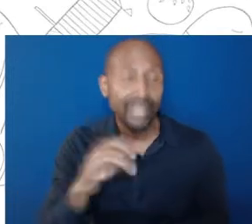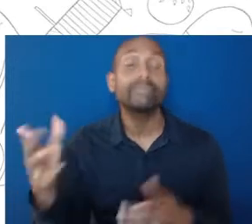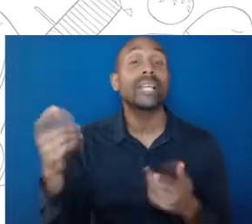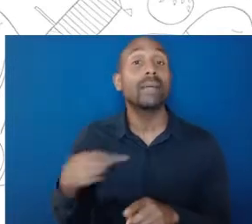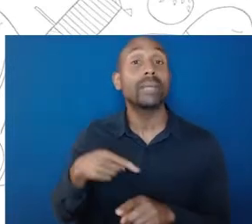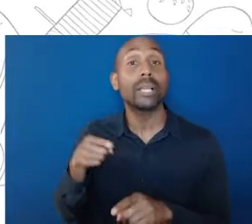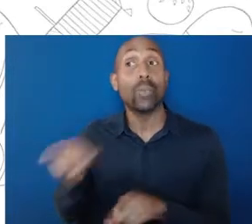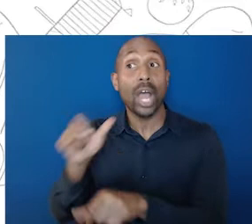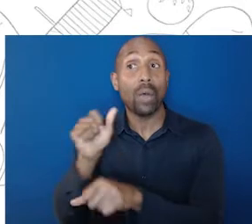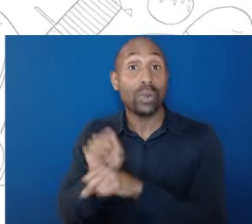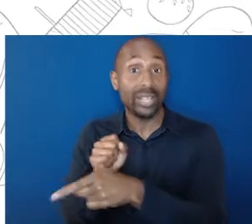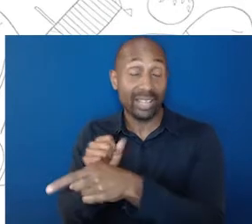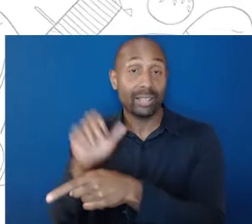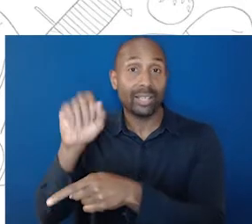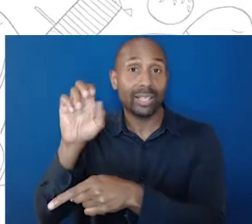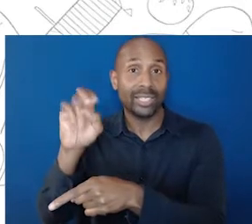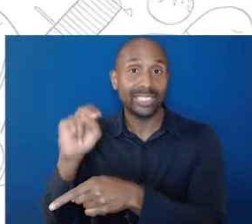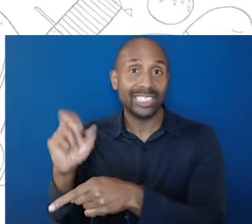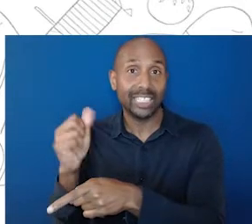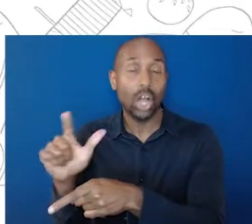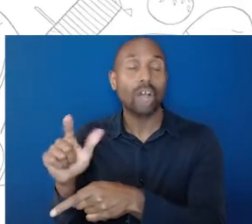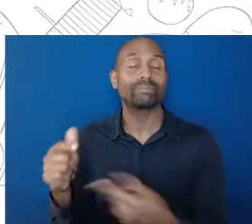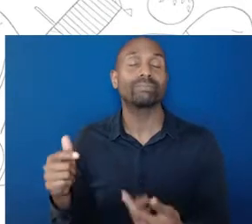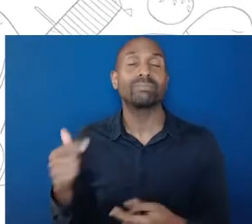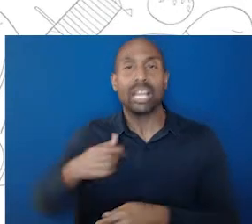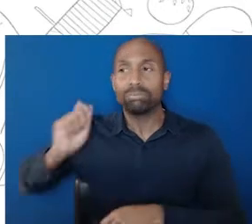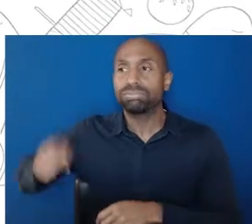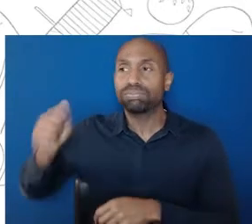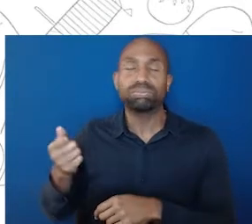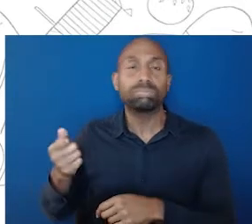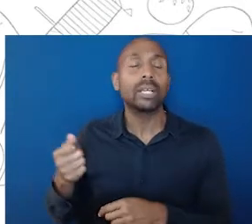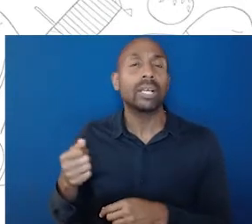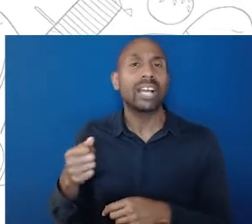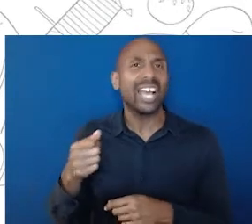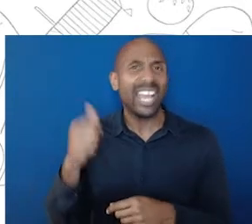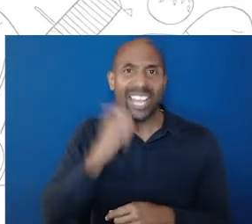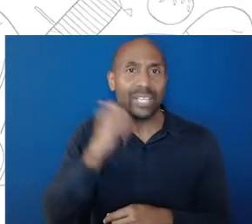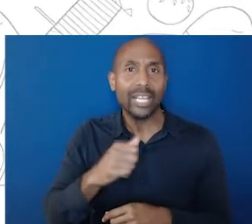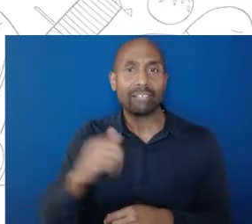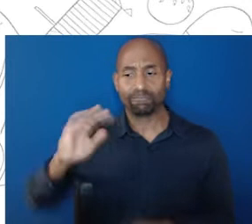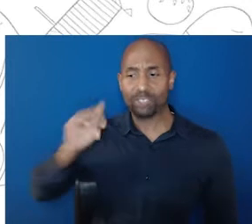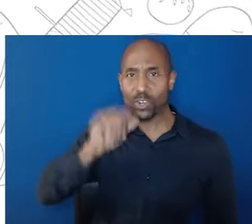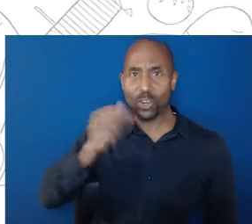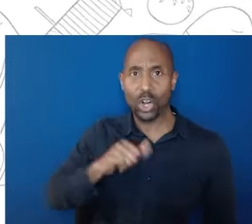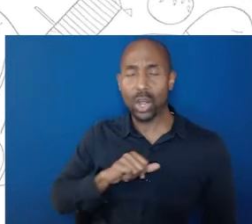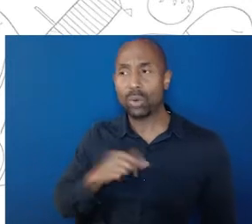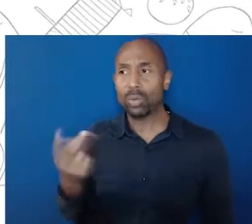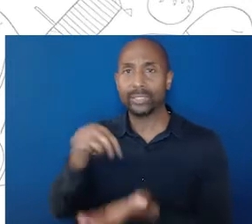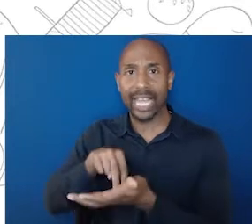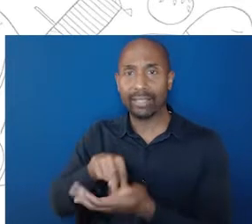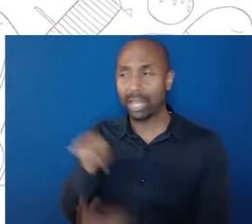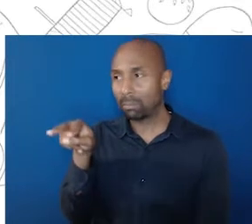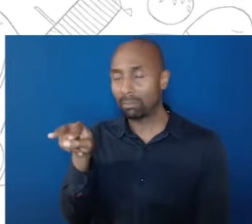single day and just stand in the doorway and watch me. And, you know, other women used to go by and sometimes they would, you know, like peek in,